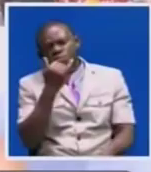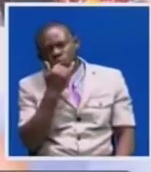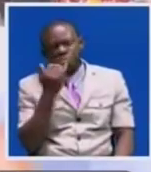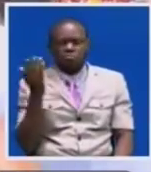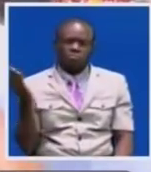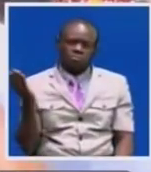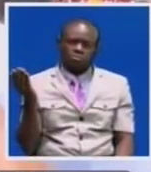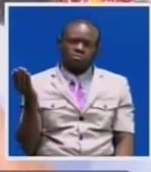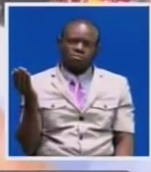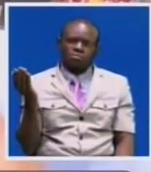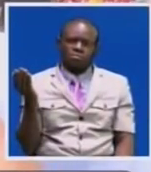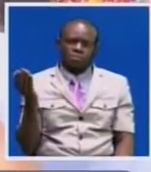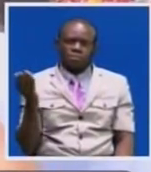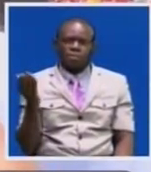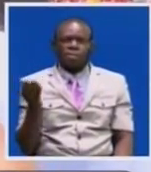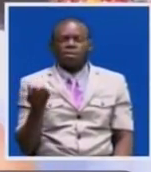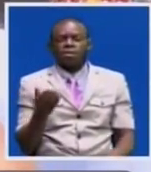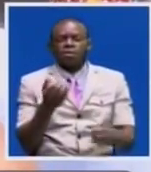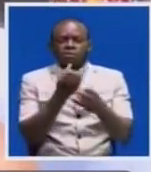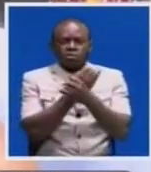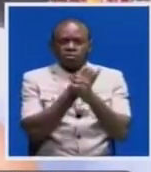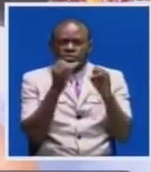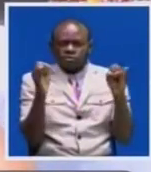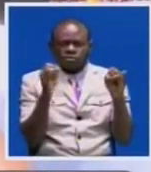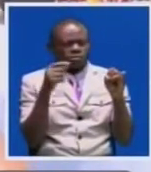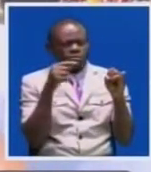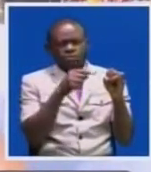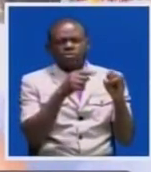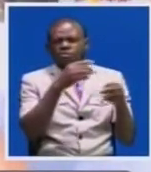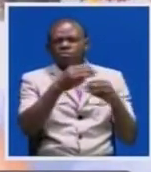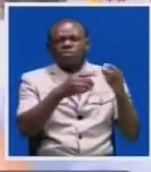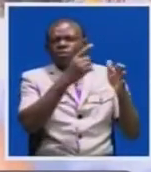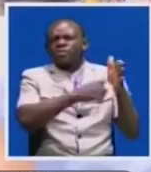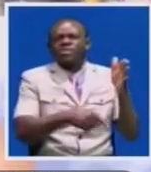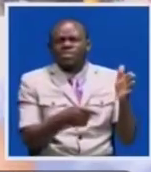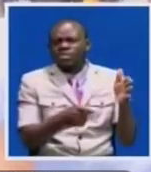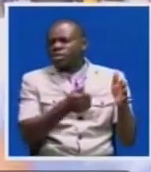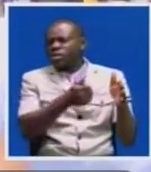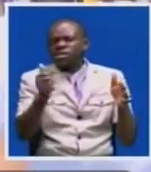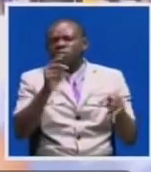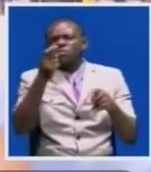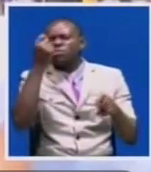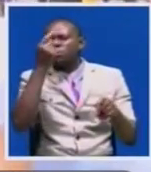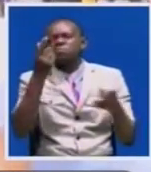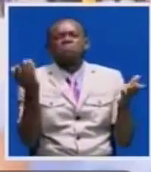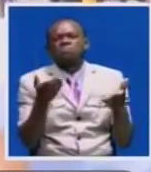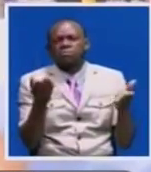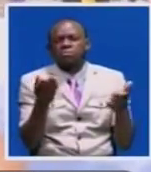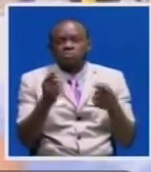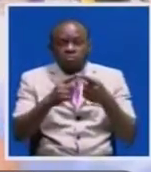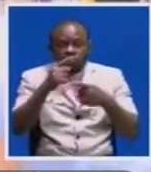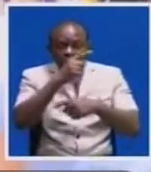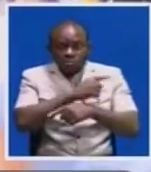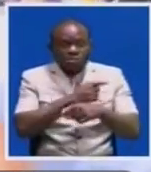what is the meaning of independence. They're at the market, they are selling. It's a day that people should even go